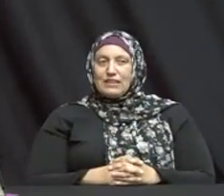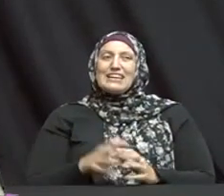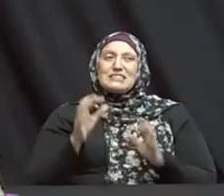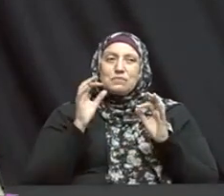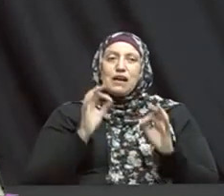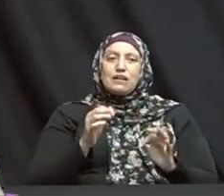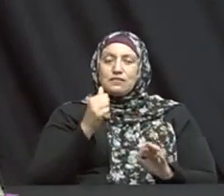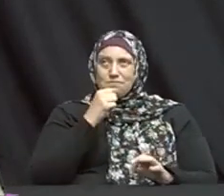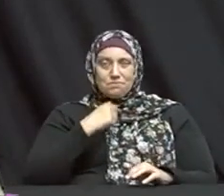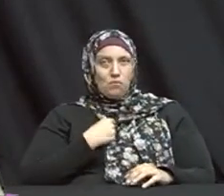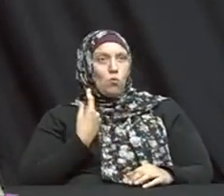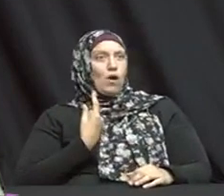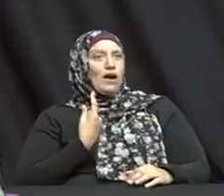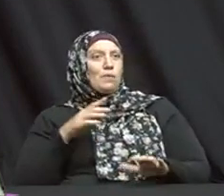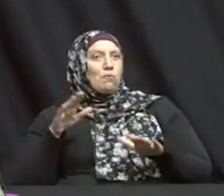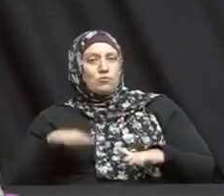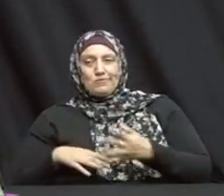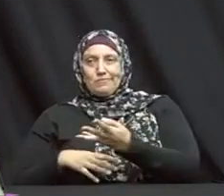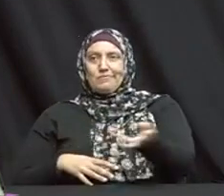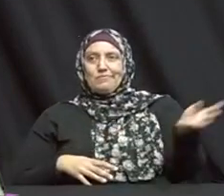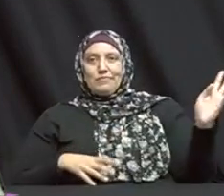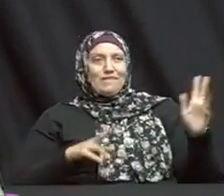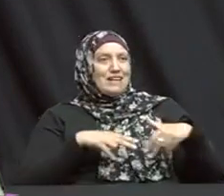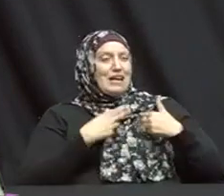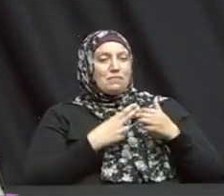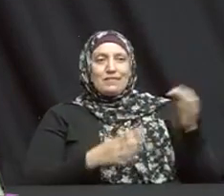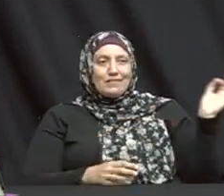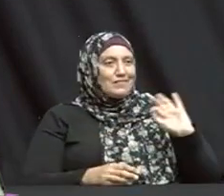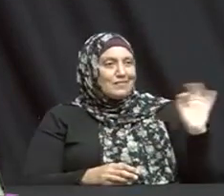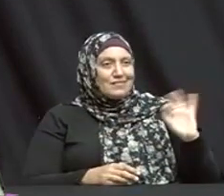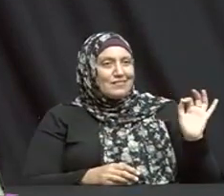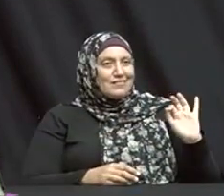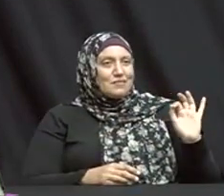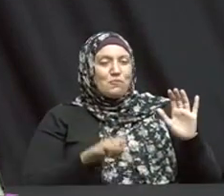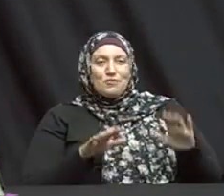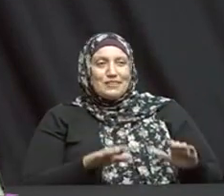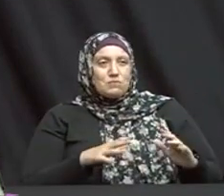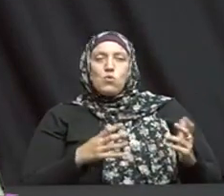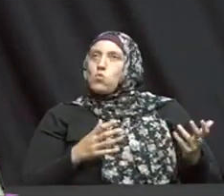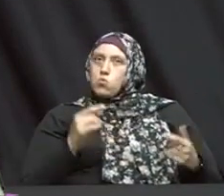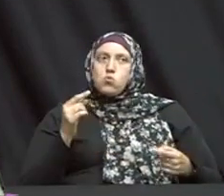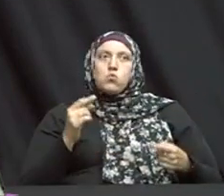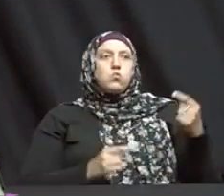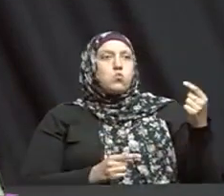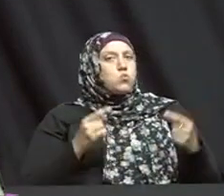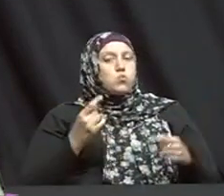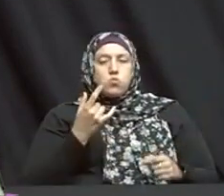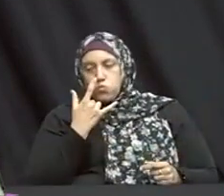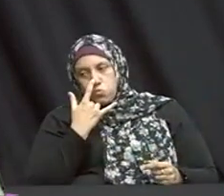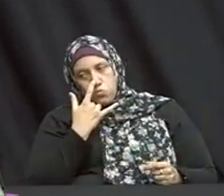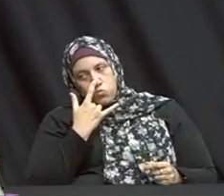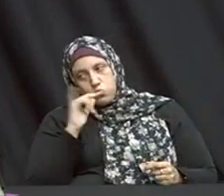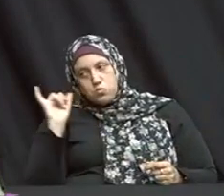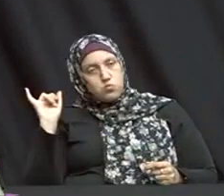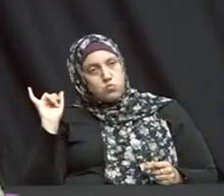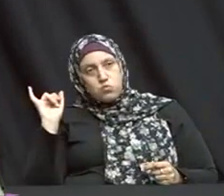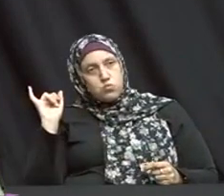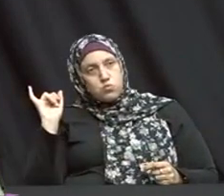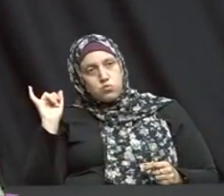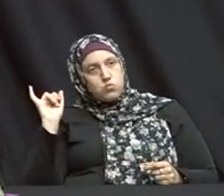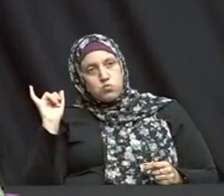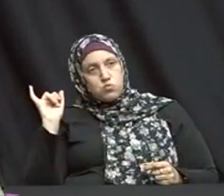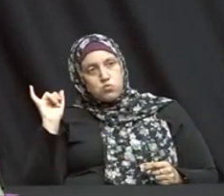persons who've converted to other religions. There's been some pretty bad cases in that regard, and the court has